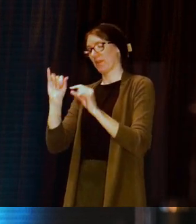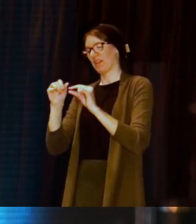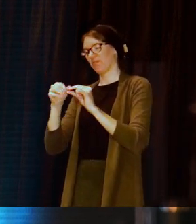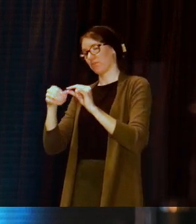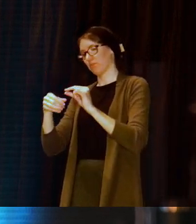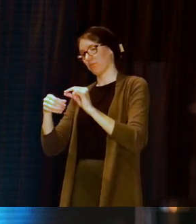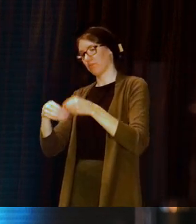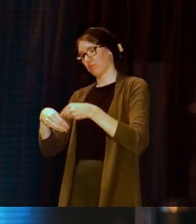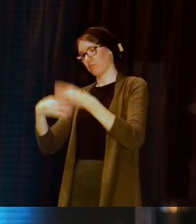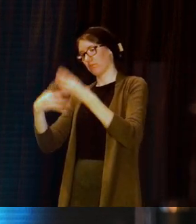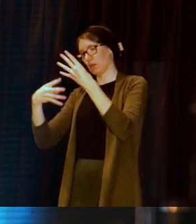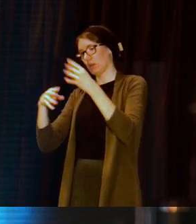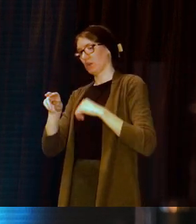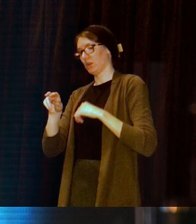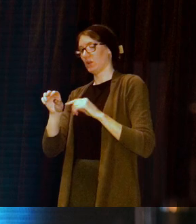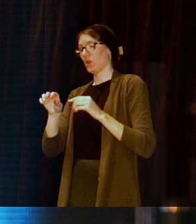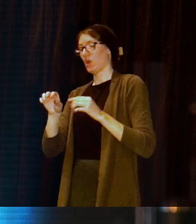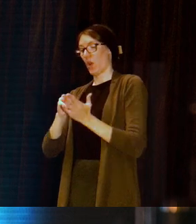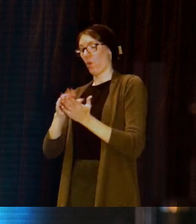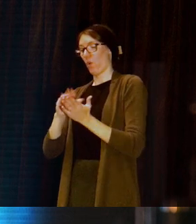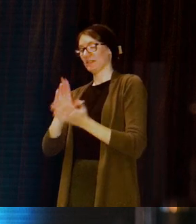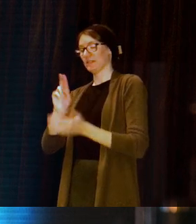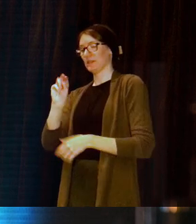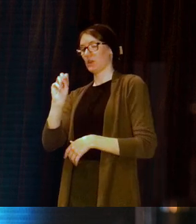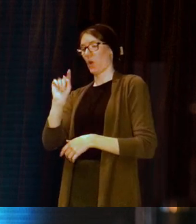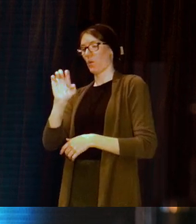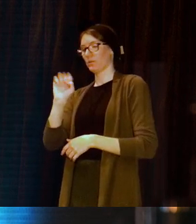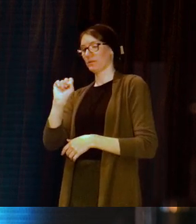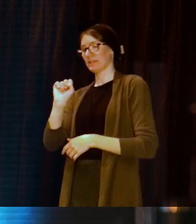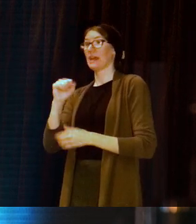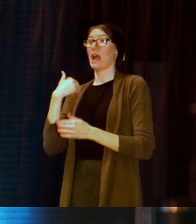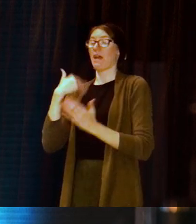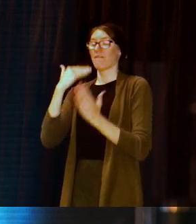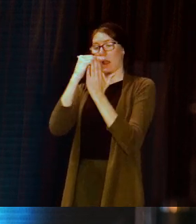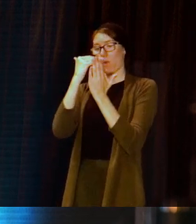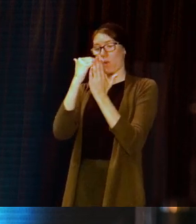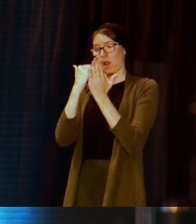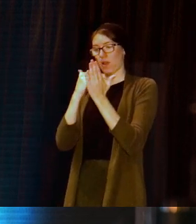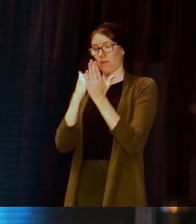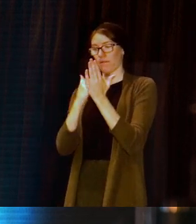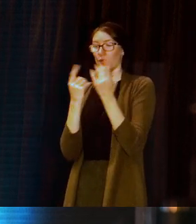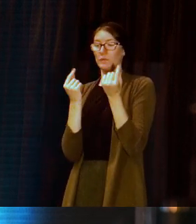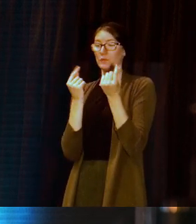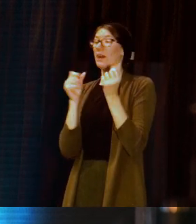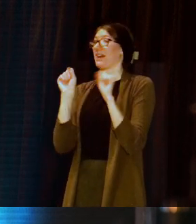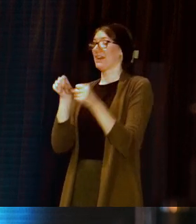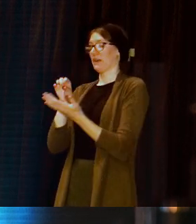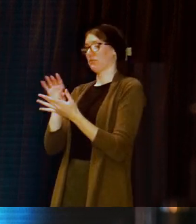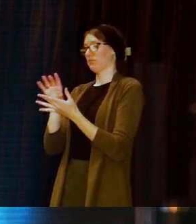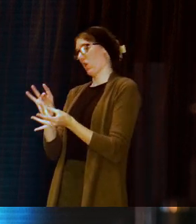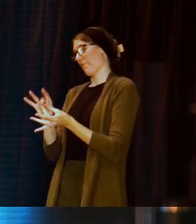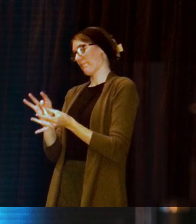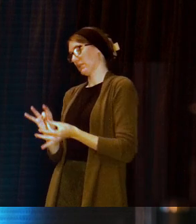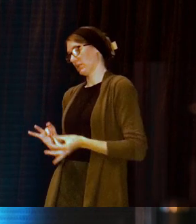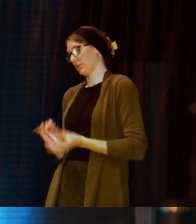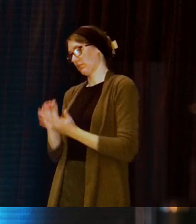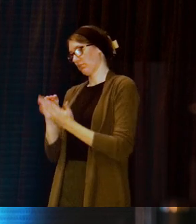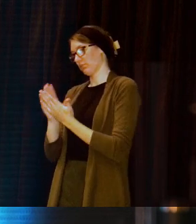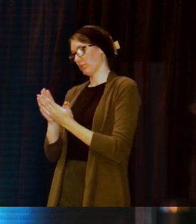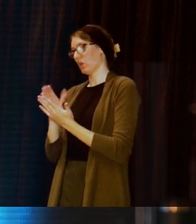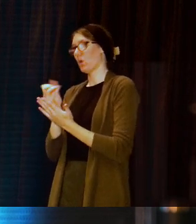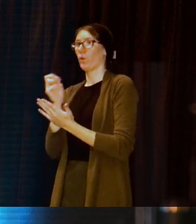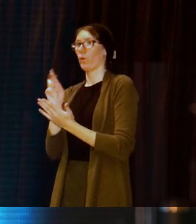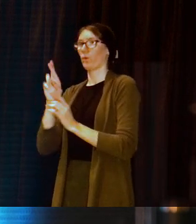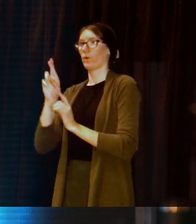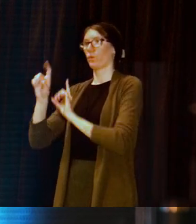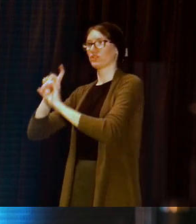see a tab for Sermon Notes, and if you tap that, you'll have the outline of what it is that we're looking at today, and you'll have a place where you can write your own comments and or